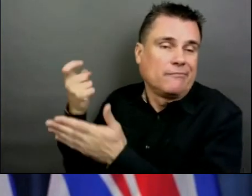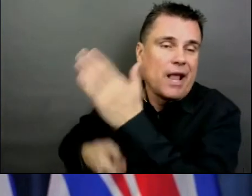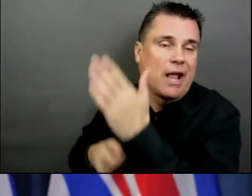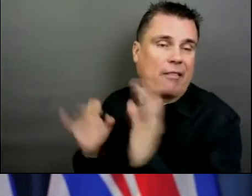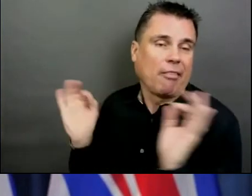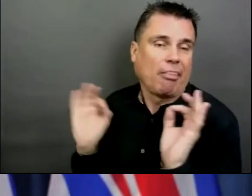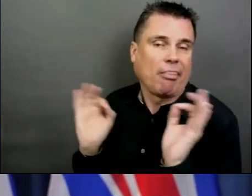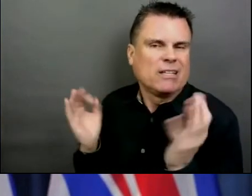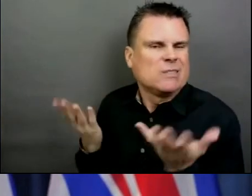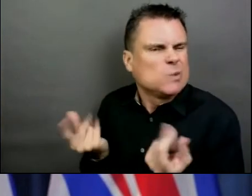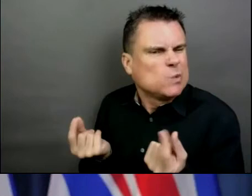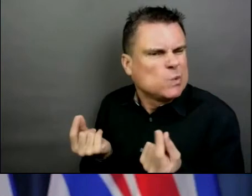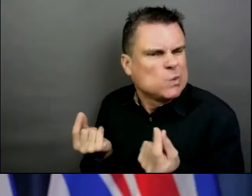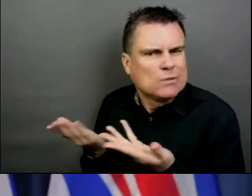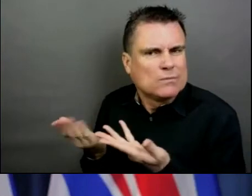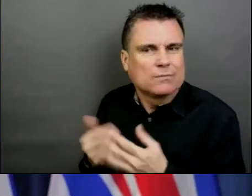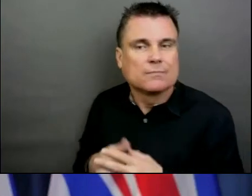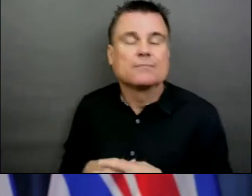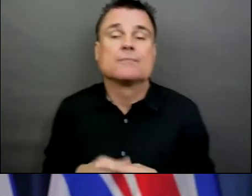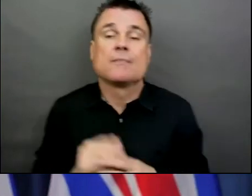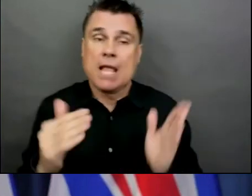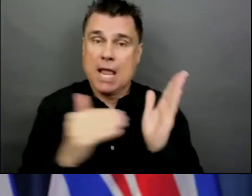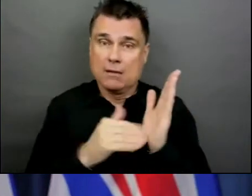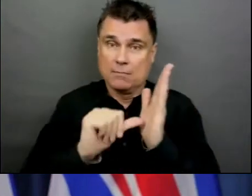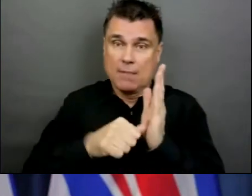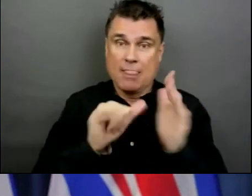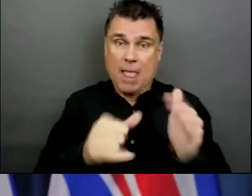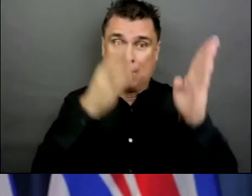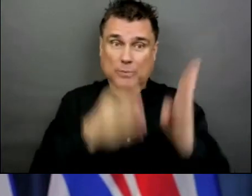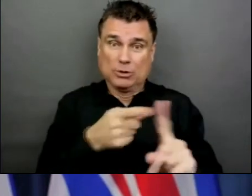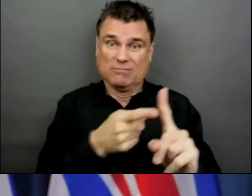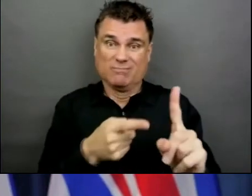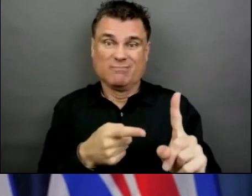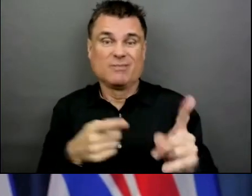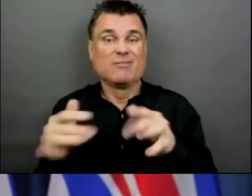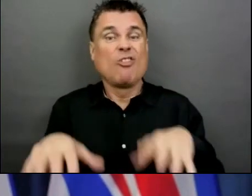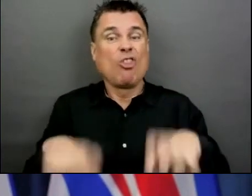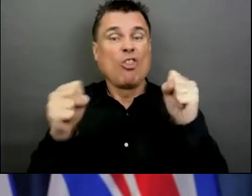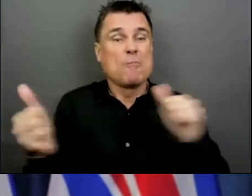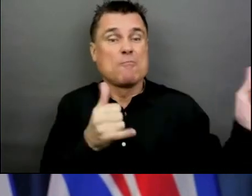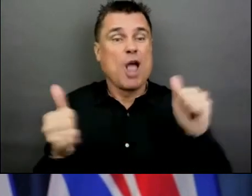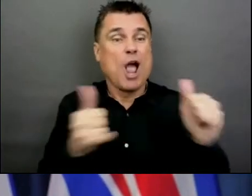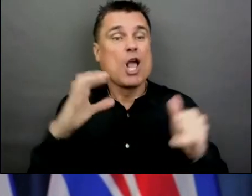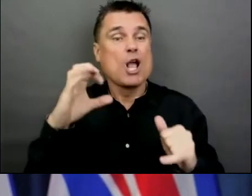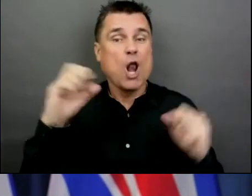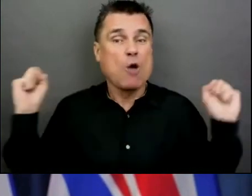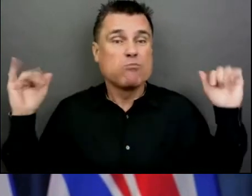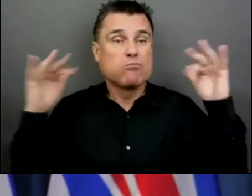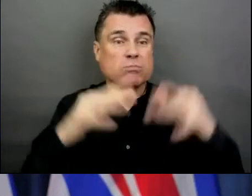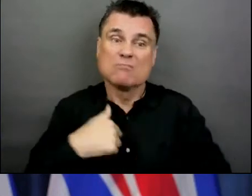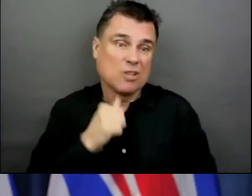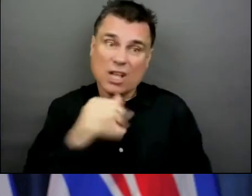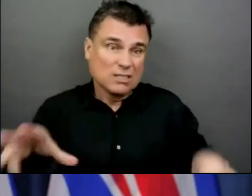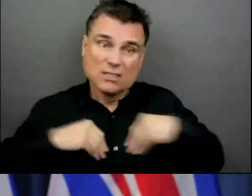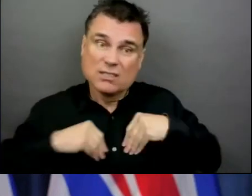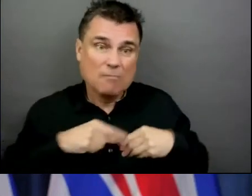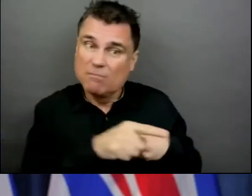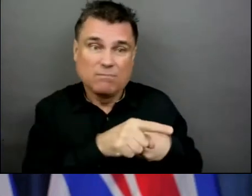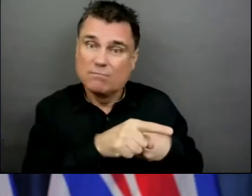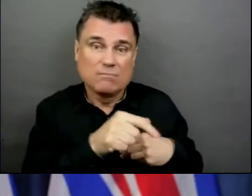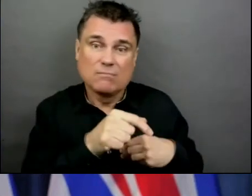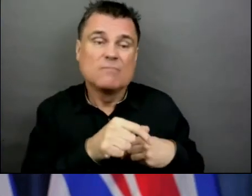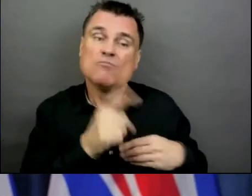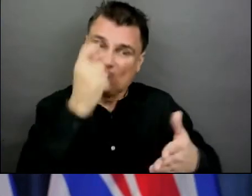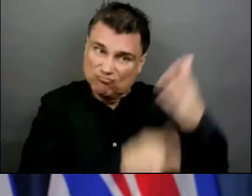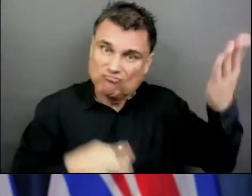is unacceptable, and the individual is fined and ticketed. That may also change in terms of reviewing what else has been taking